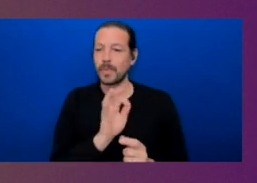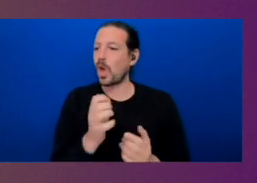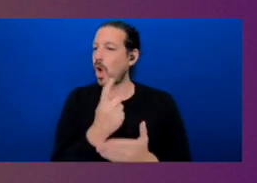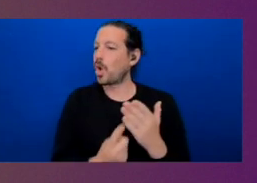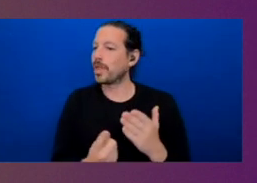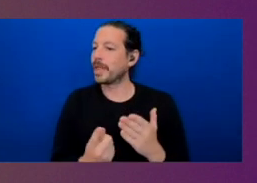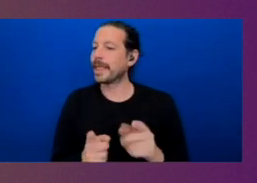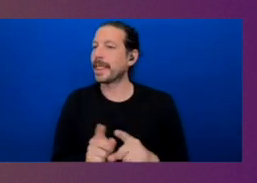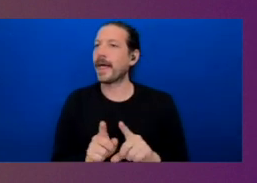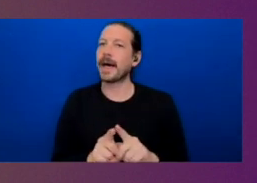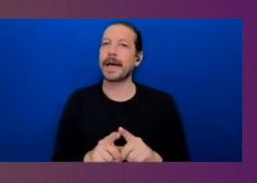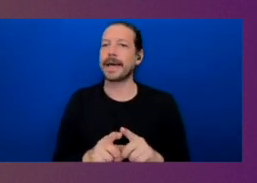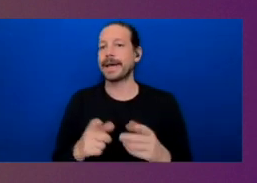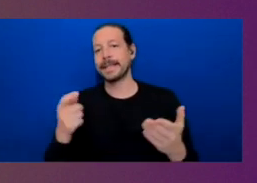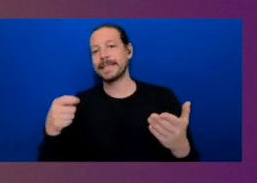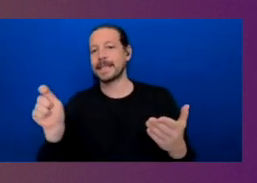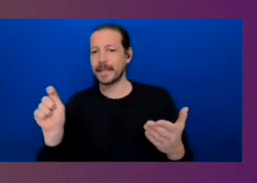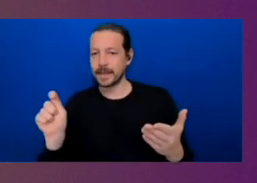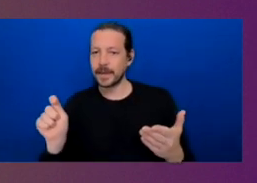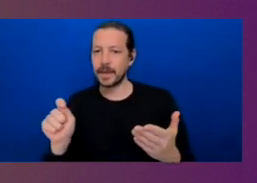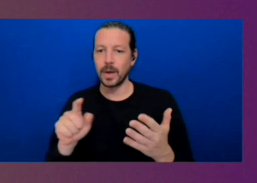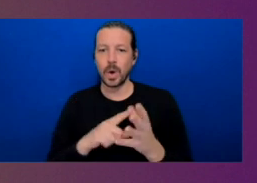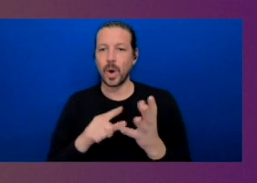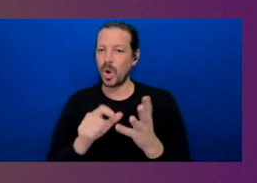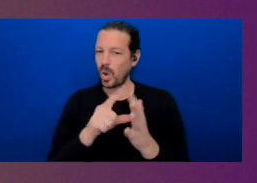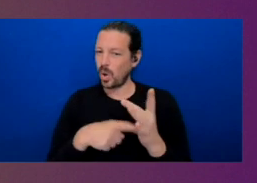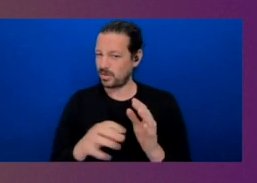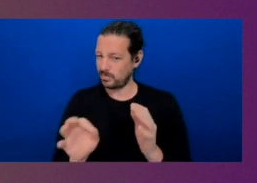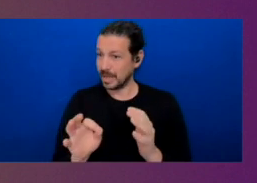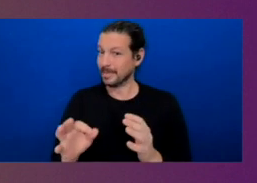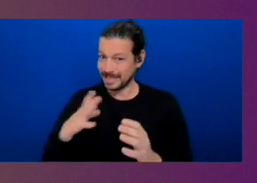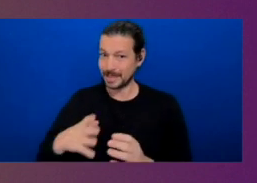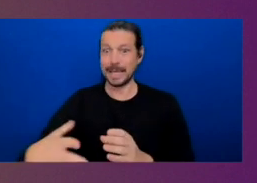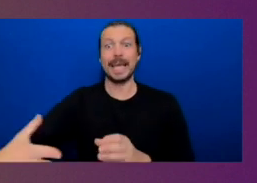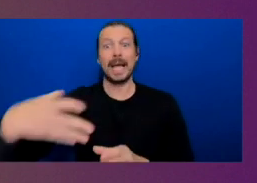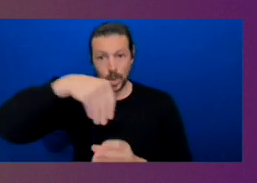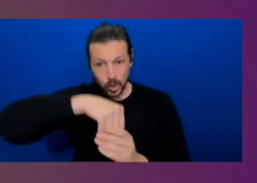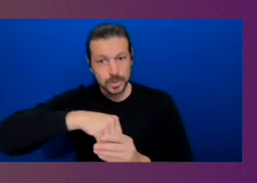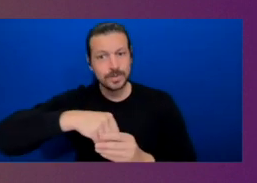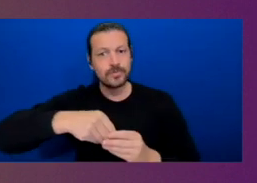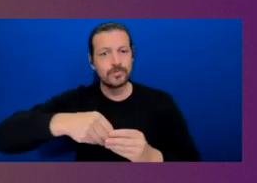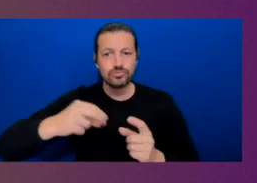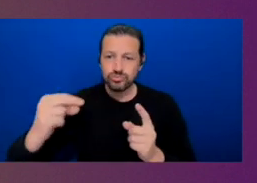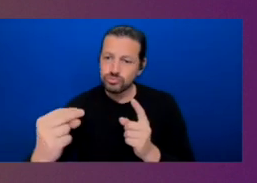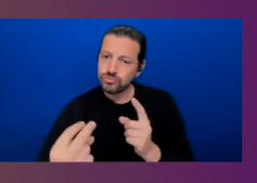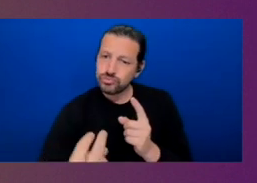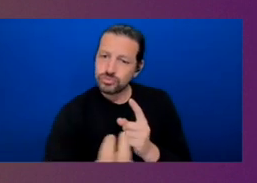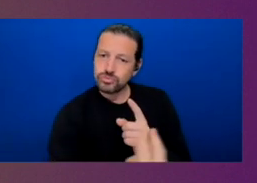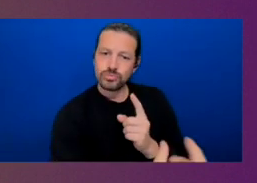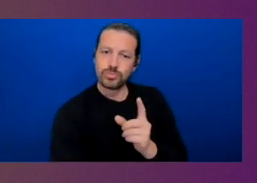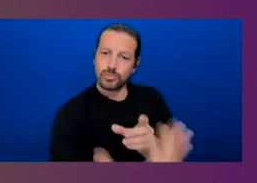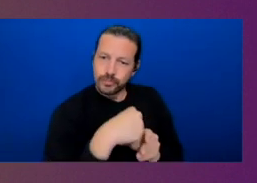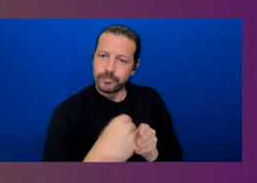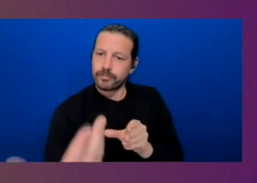an audit accessibility way, but inclusive, and considering how different perspectives are going to generate a